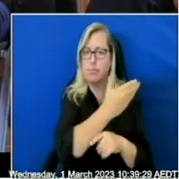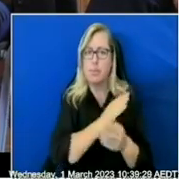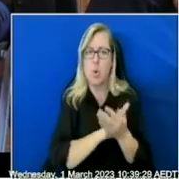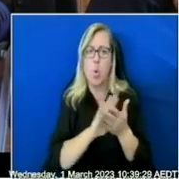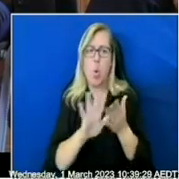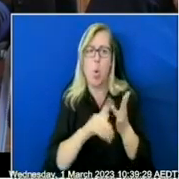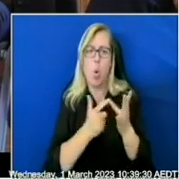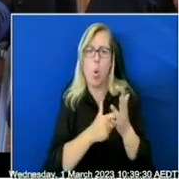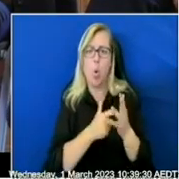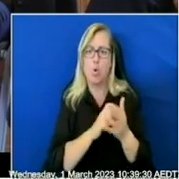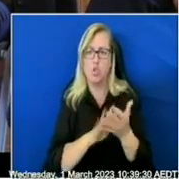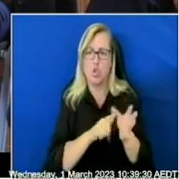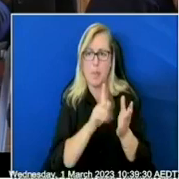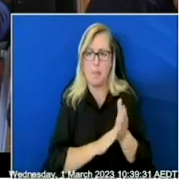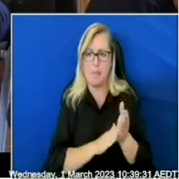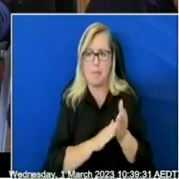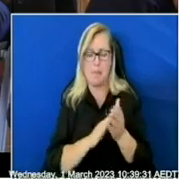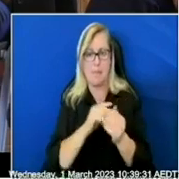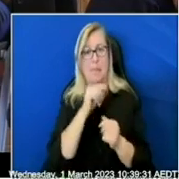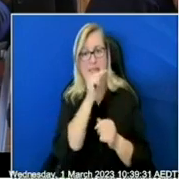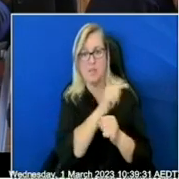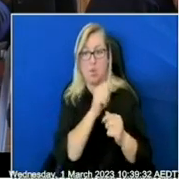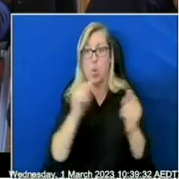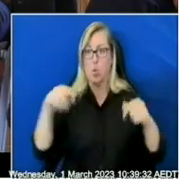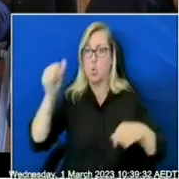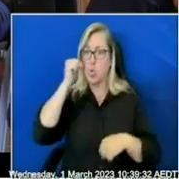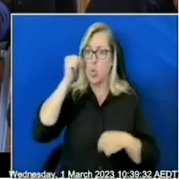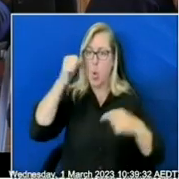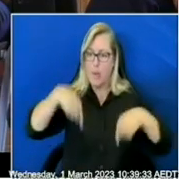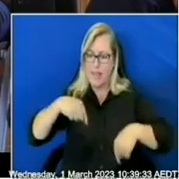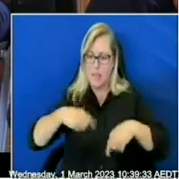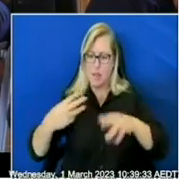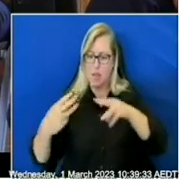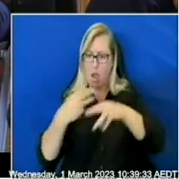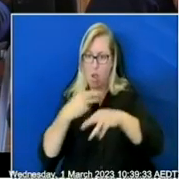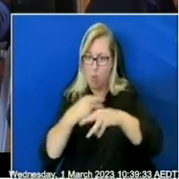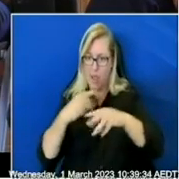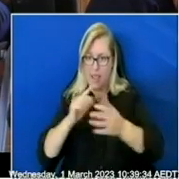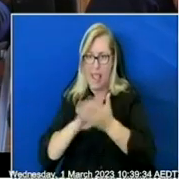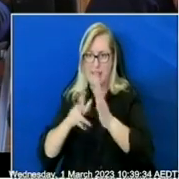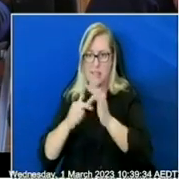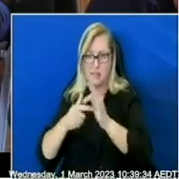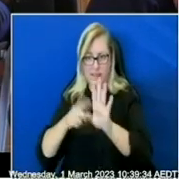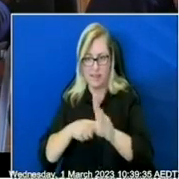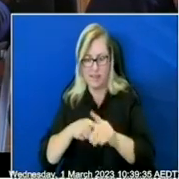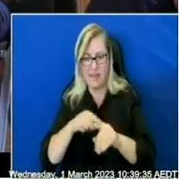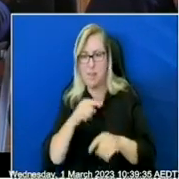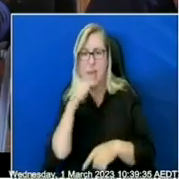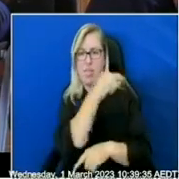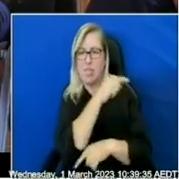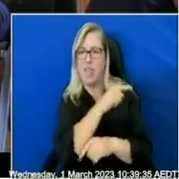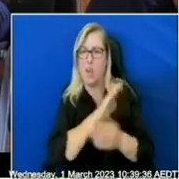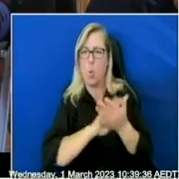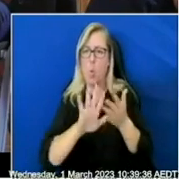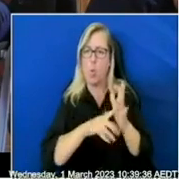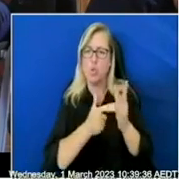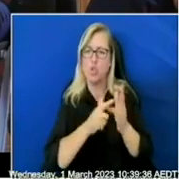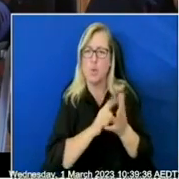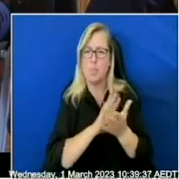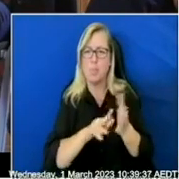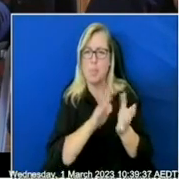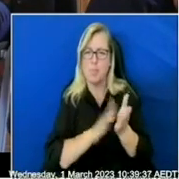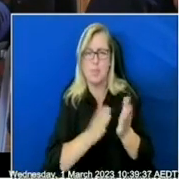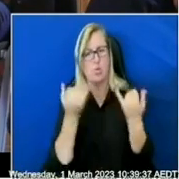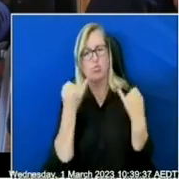on the Horsham Highway. Mm. But she was trying to get home. So when she started sharing this, because it was